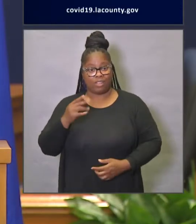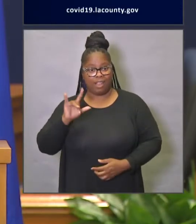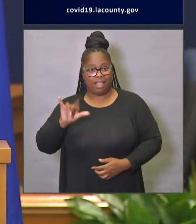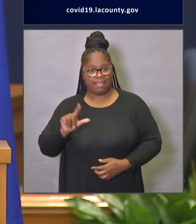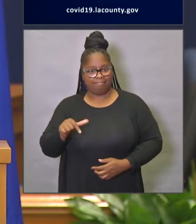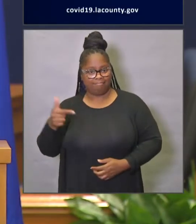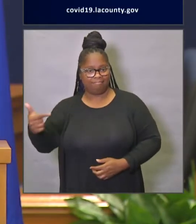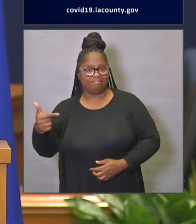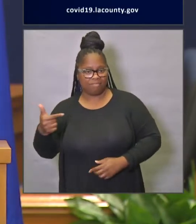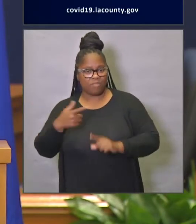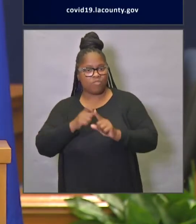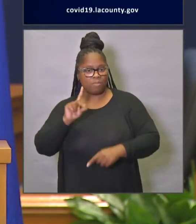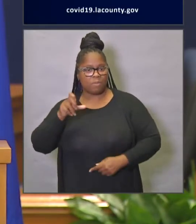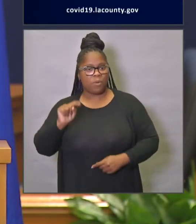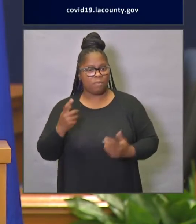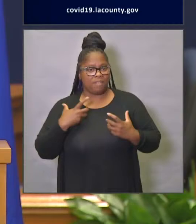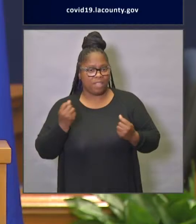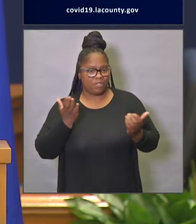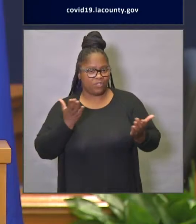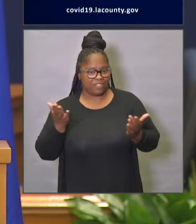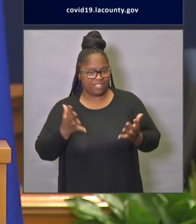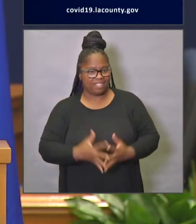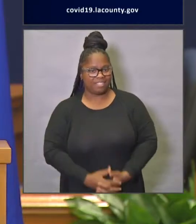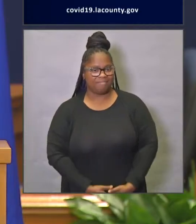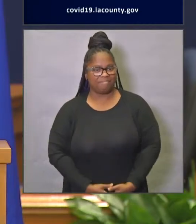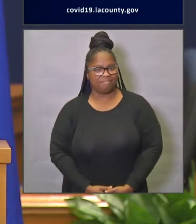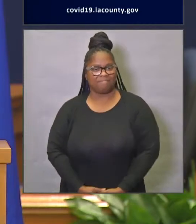an update from the Department of Health Services.